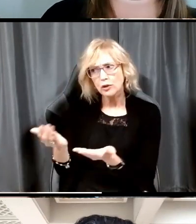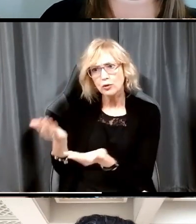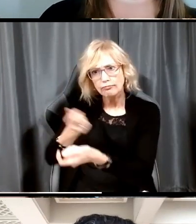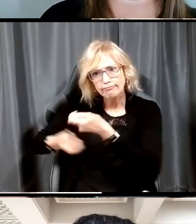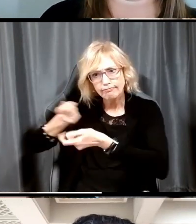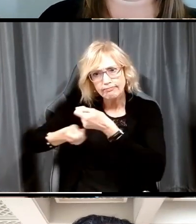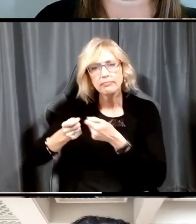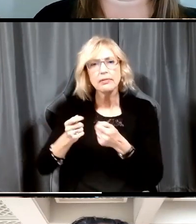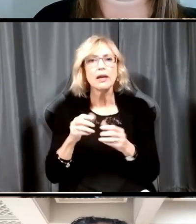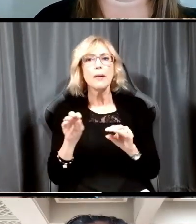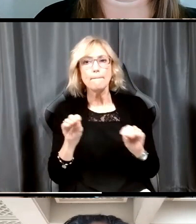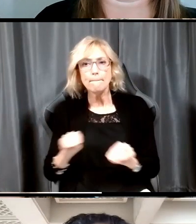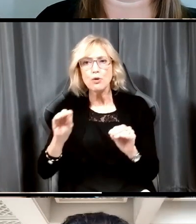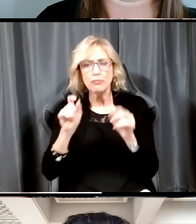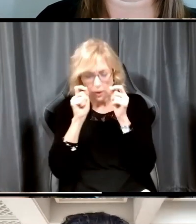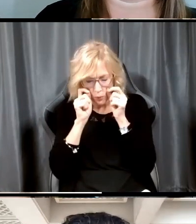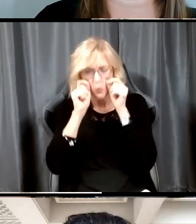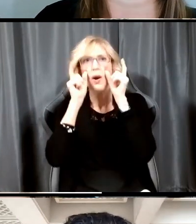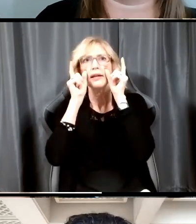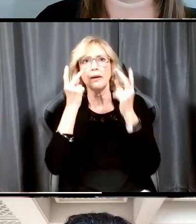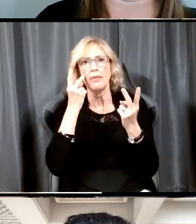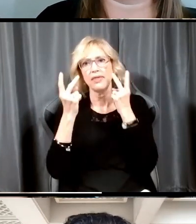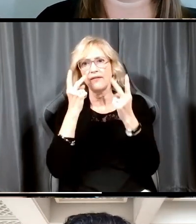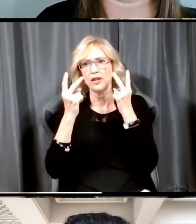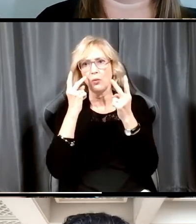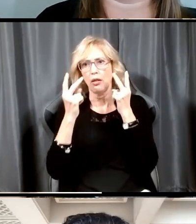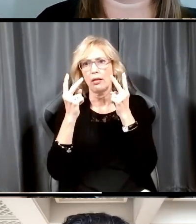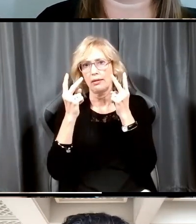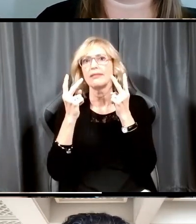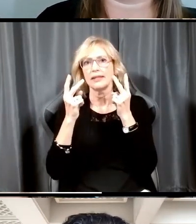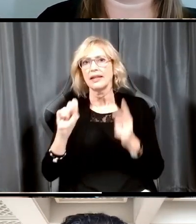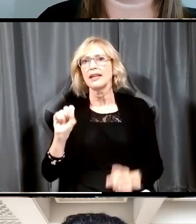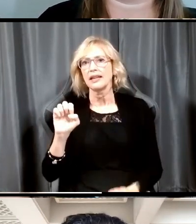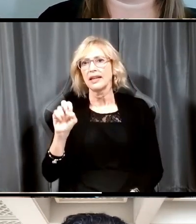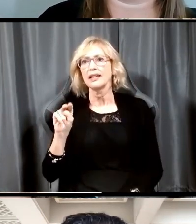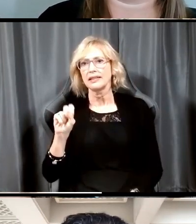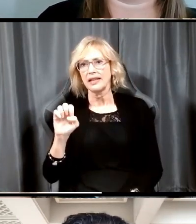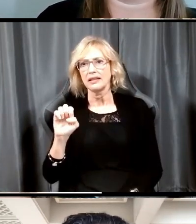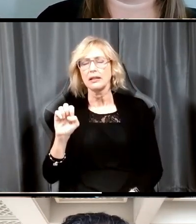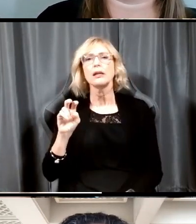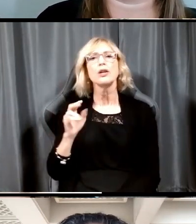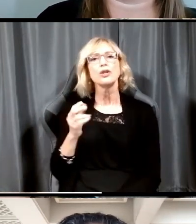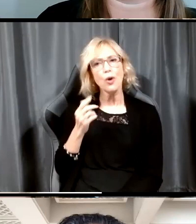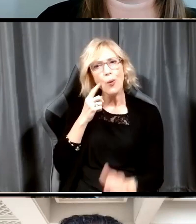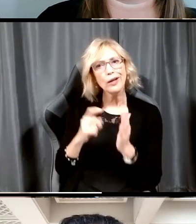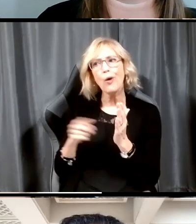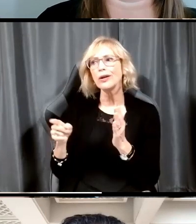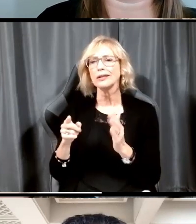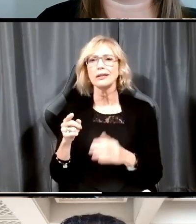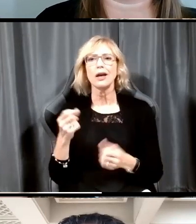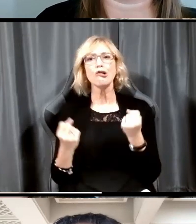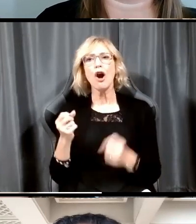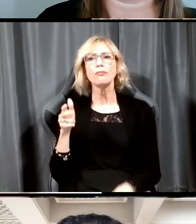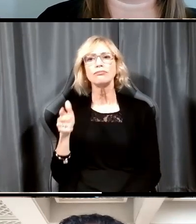of the movement wakes up your visual sense. It wakes it up. That's why we always notice students in a moving car,